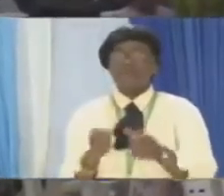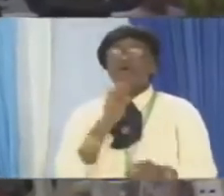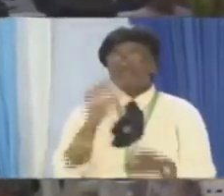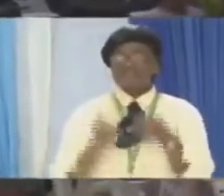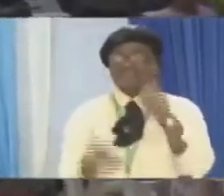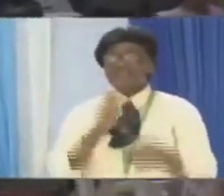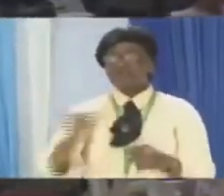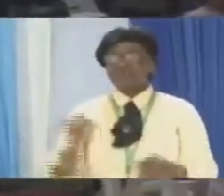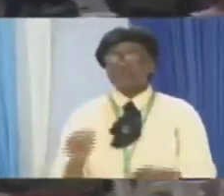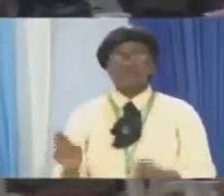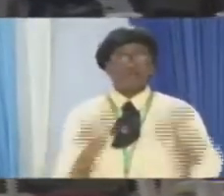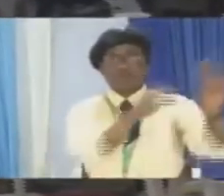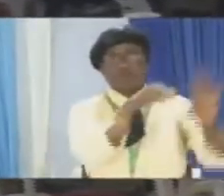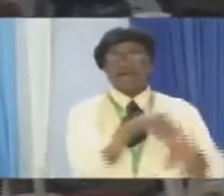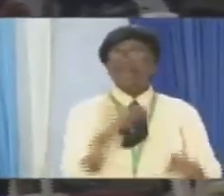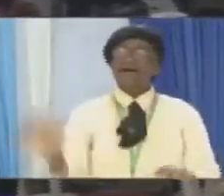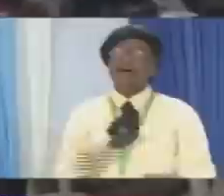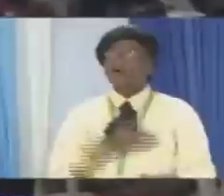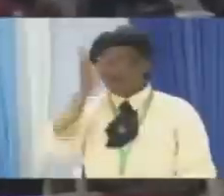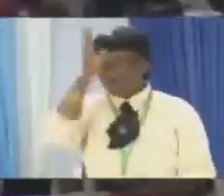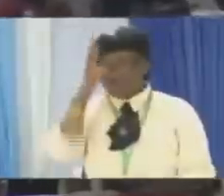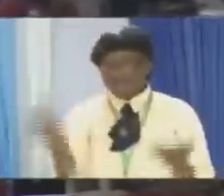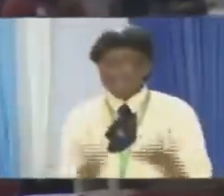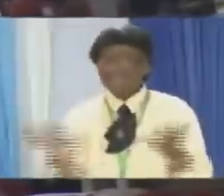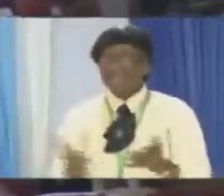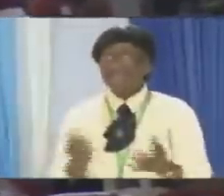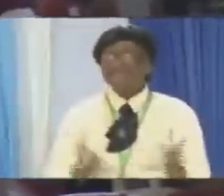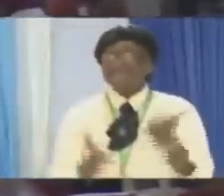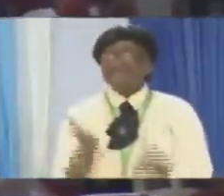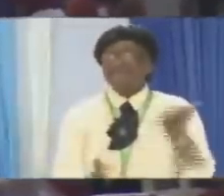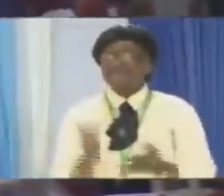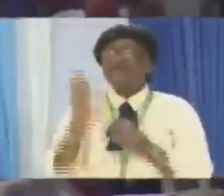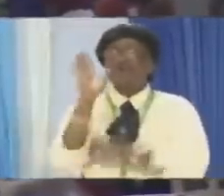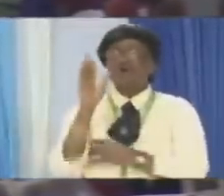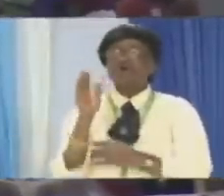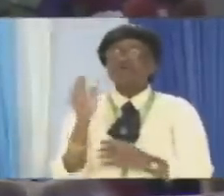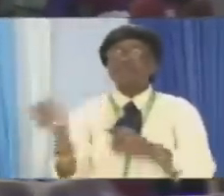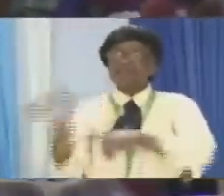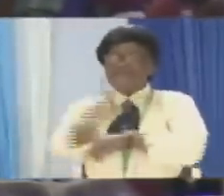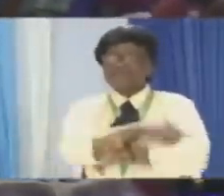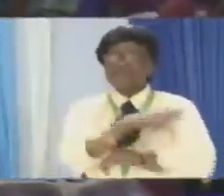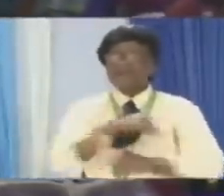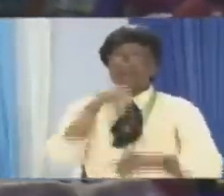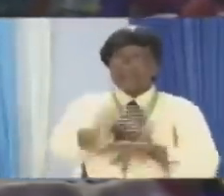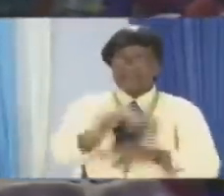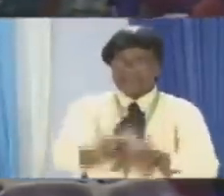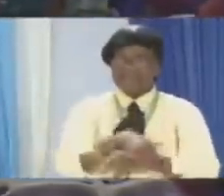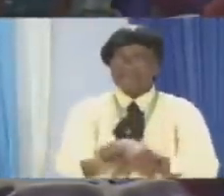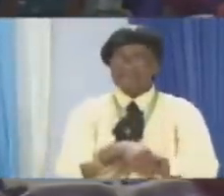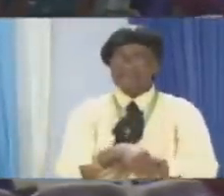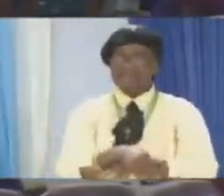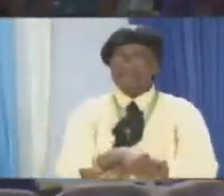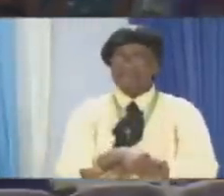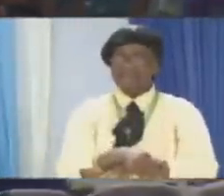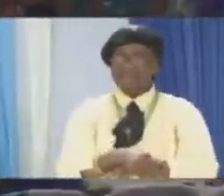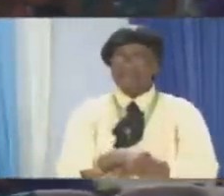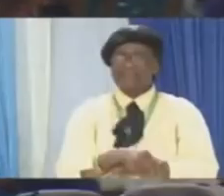here. Serving God day and night. Today you will hear he's in one country. Another time you will hear